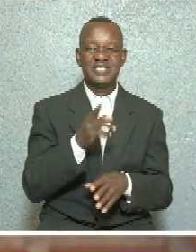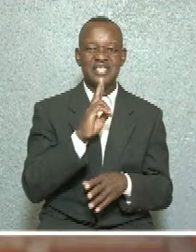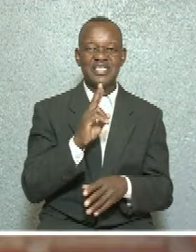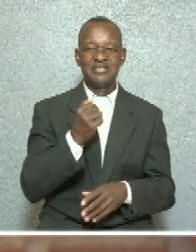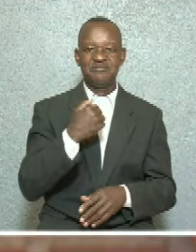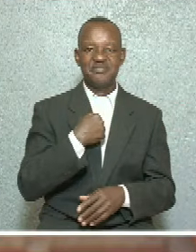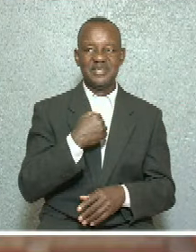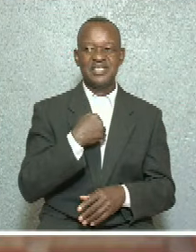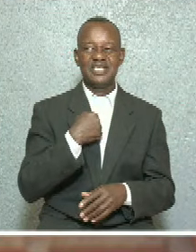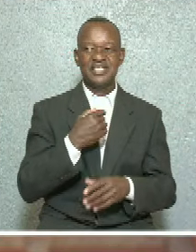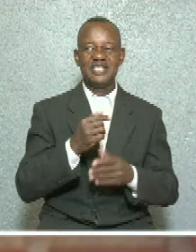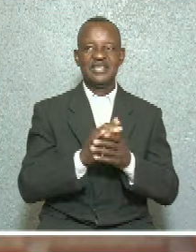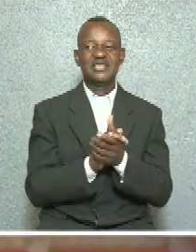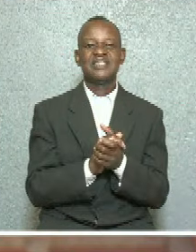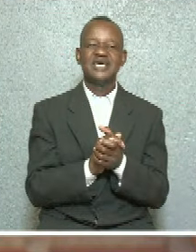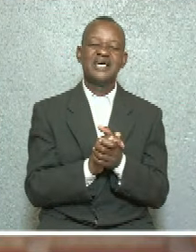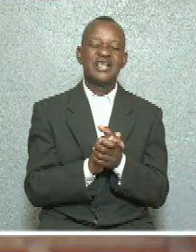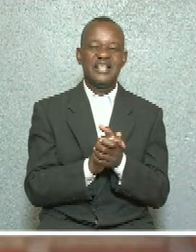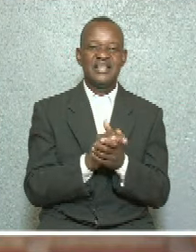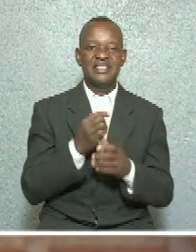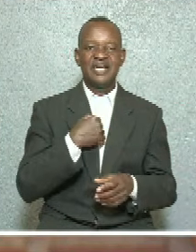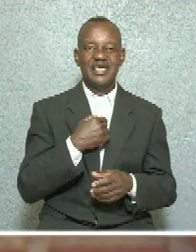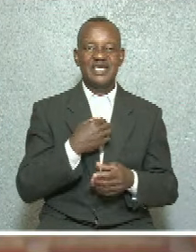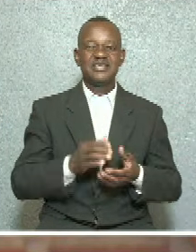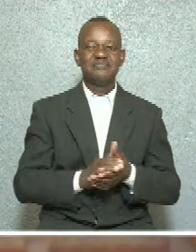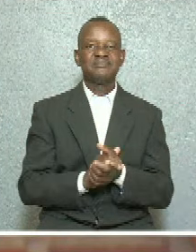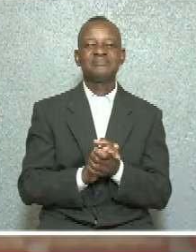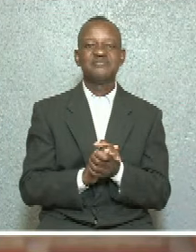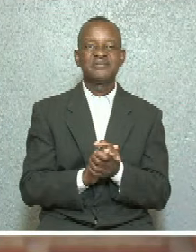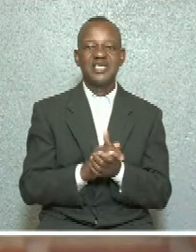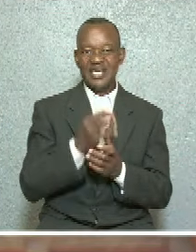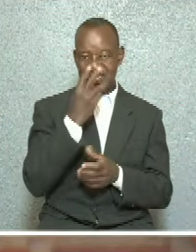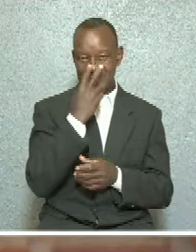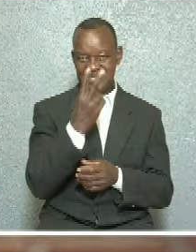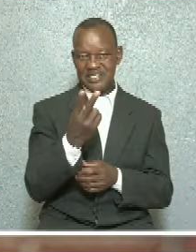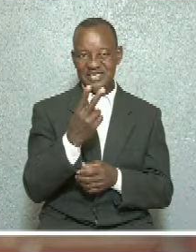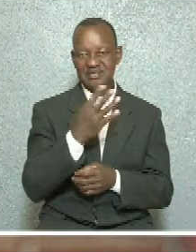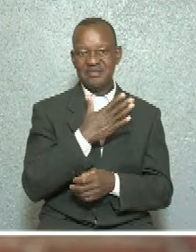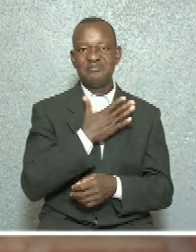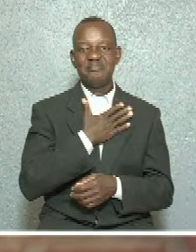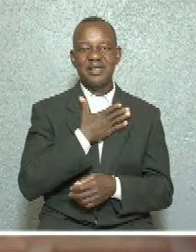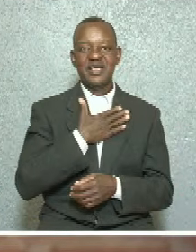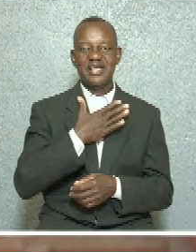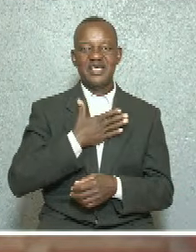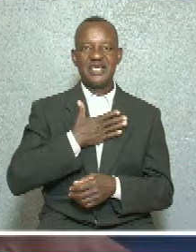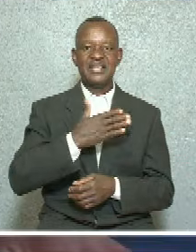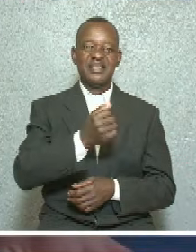played in supporting me as a mother has been my greatest inspiration.